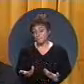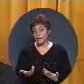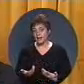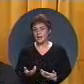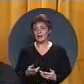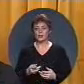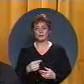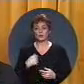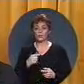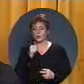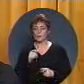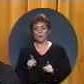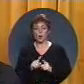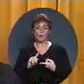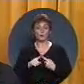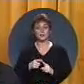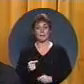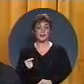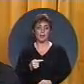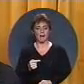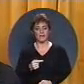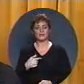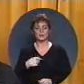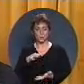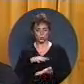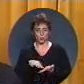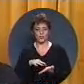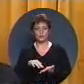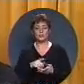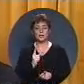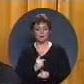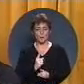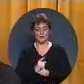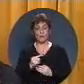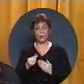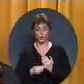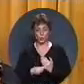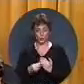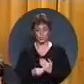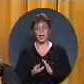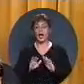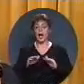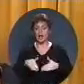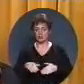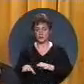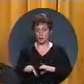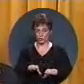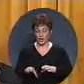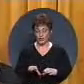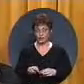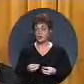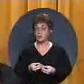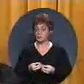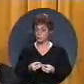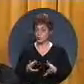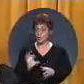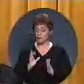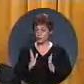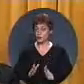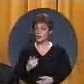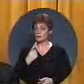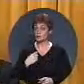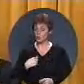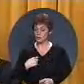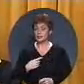review of the case, Mr. Speaker. We were told then by numerous officials that a decision had to be made just a few short weeks before an election, and